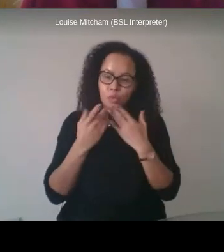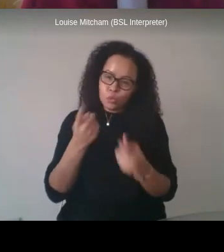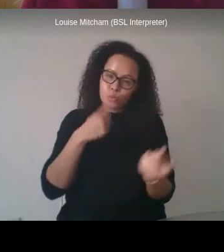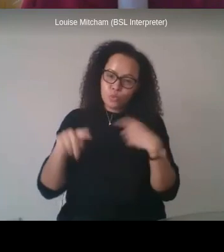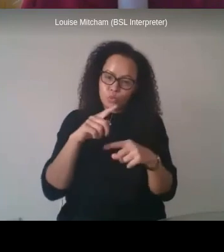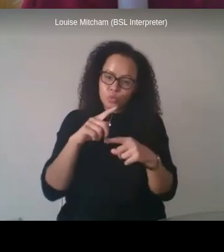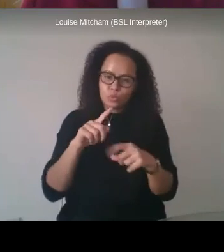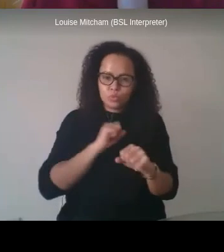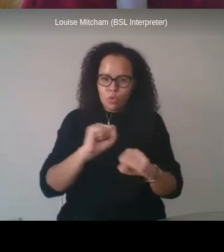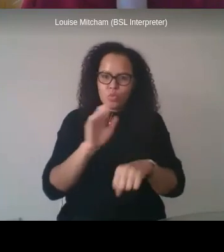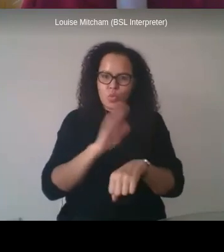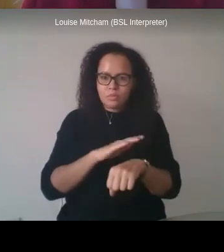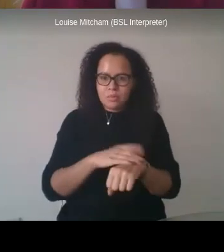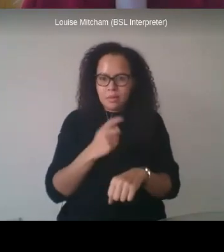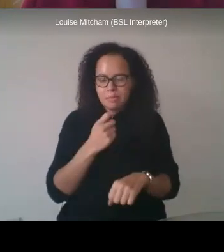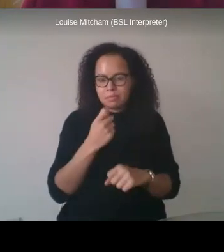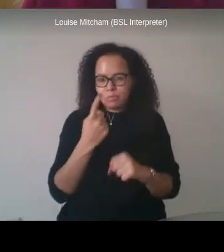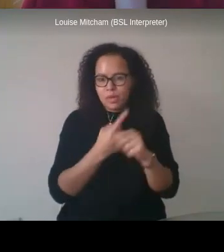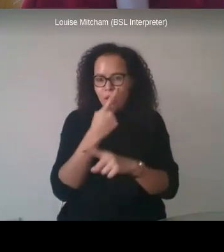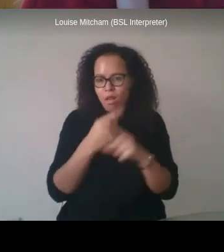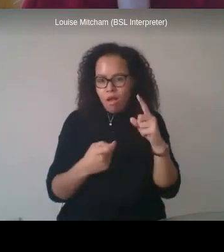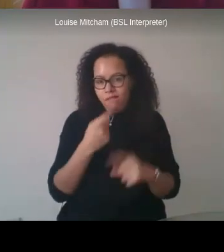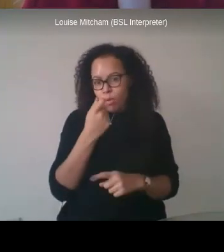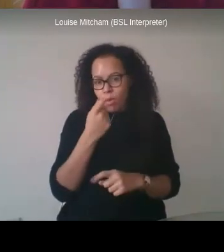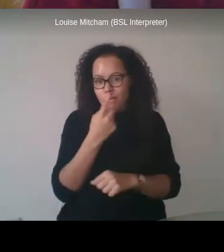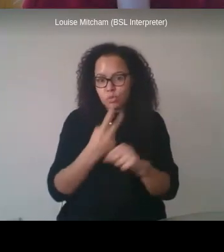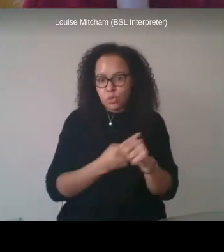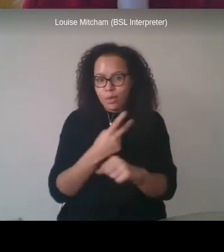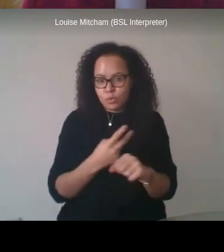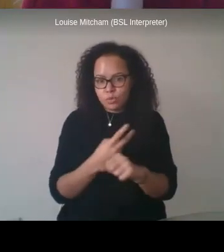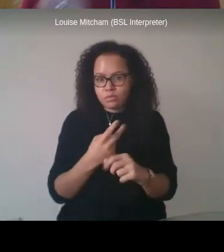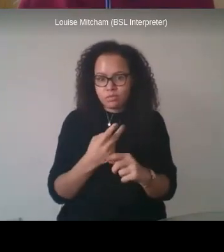an hour and a half, almost 2 hours of your time today.